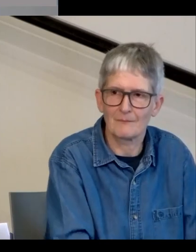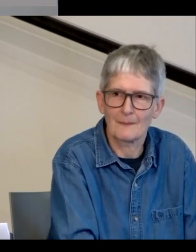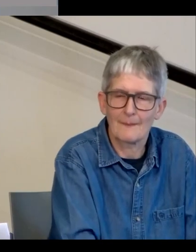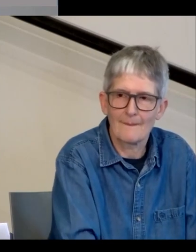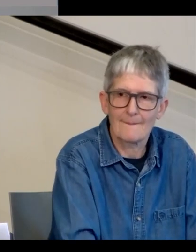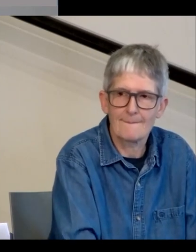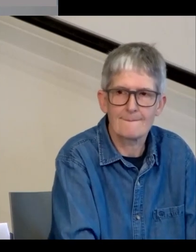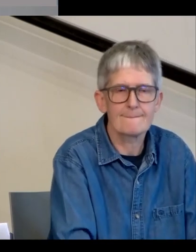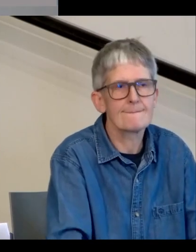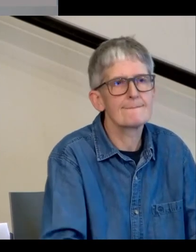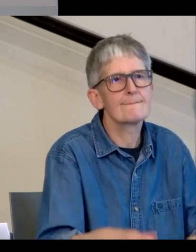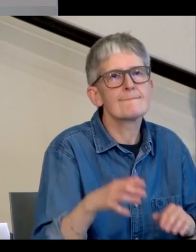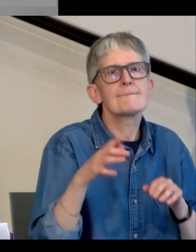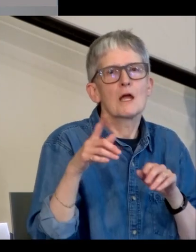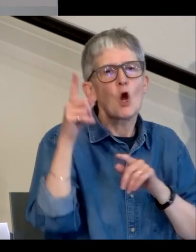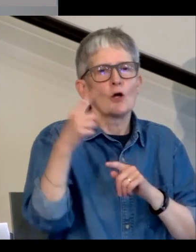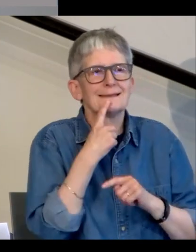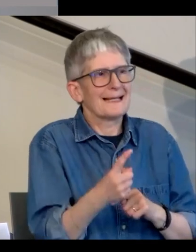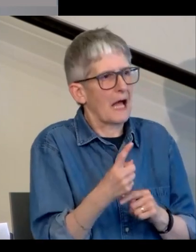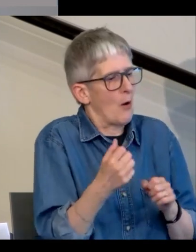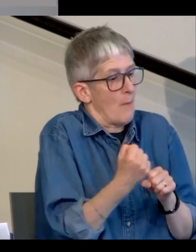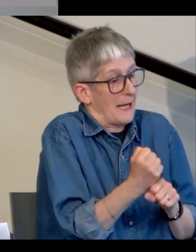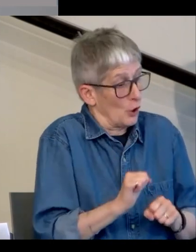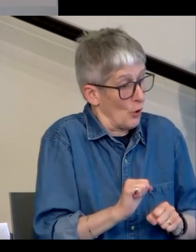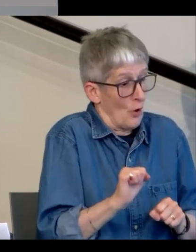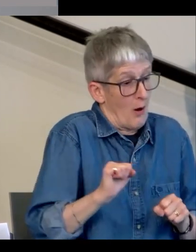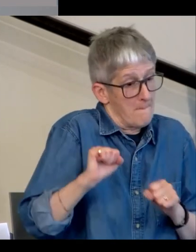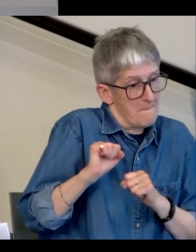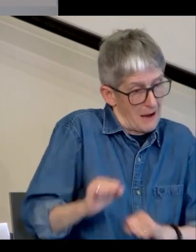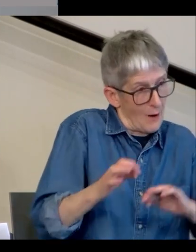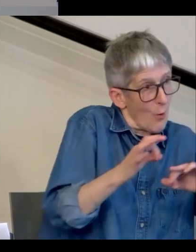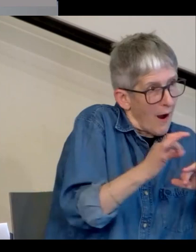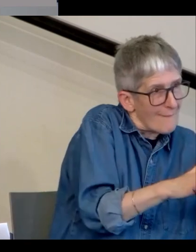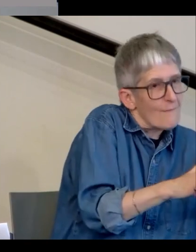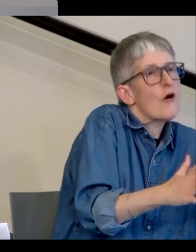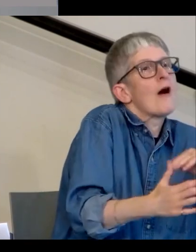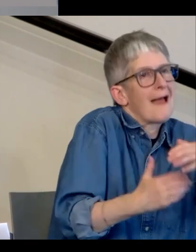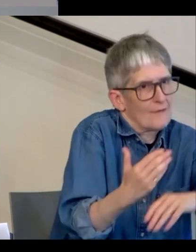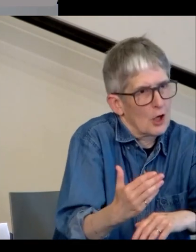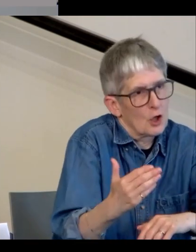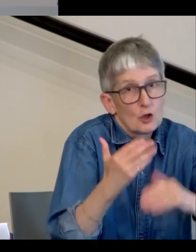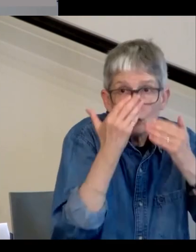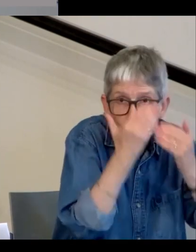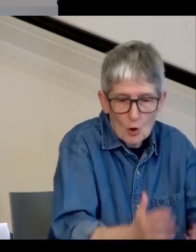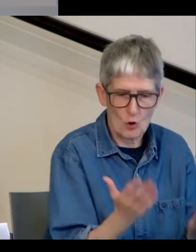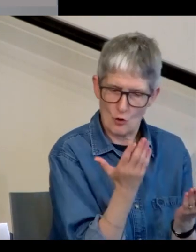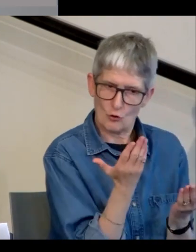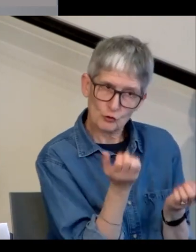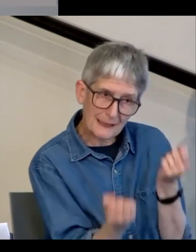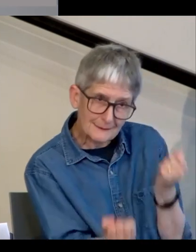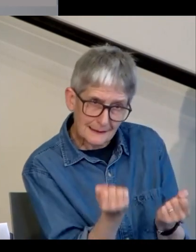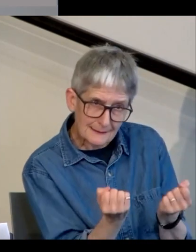I will make you my wife forever, showing you righteousness and justice, unfailing love